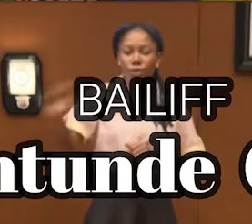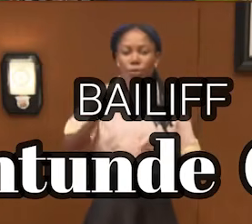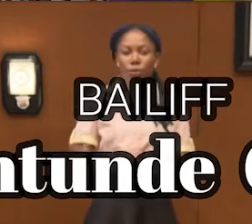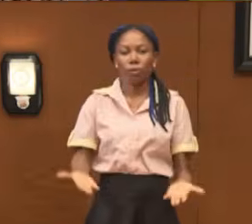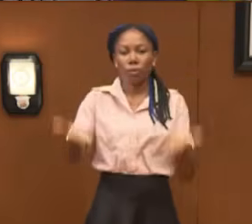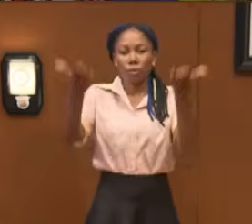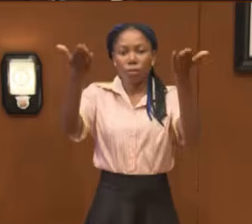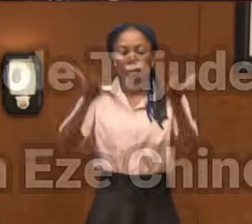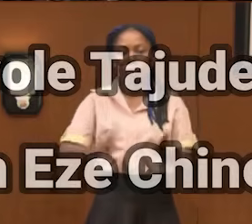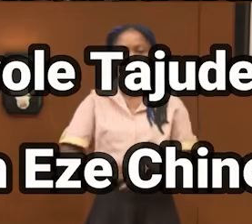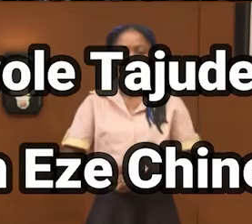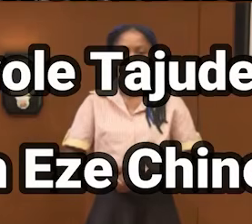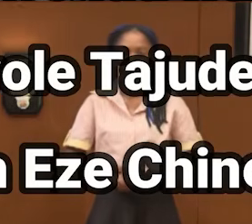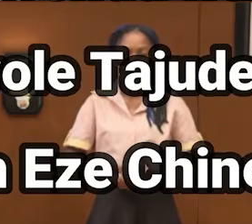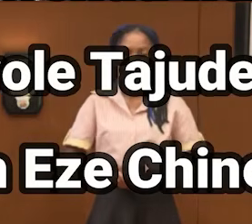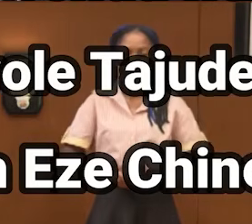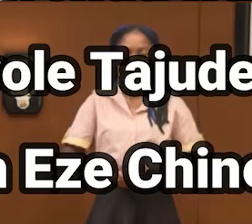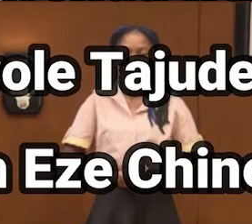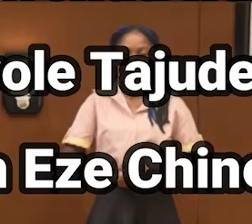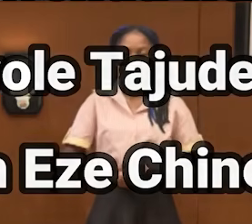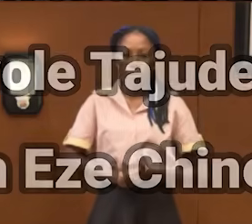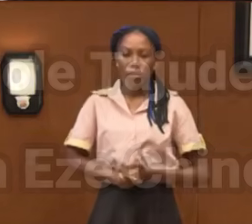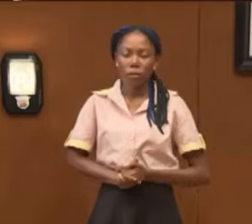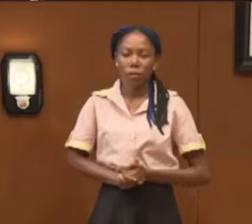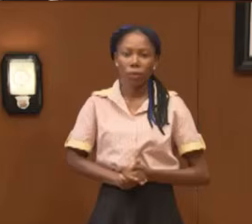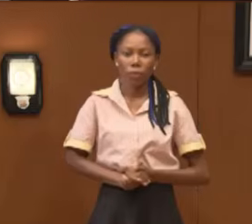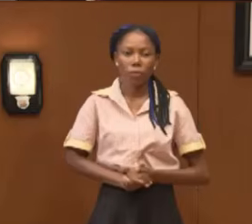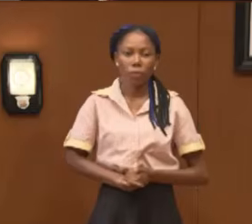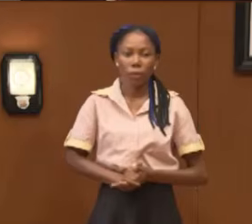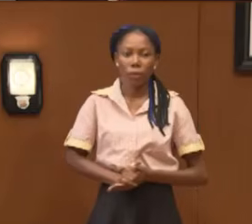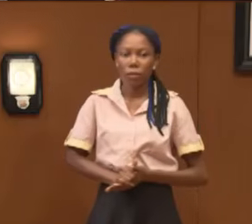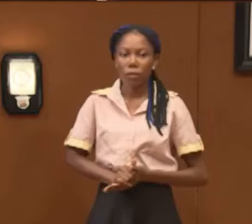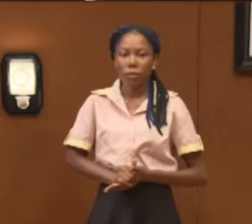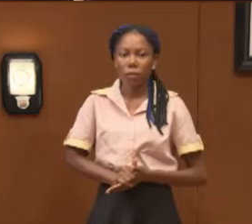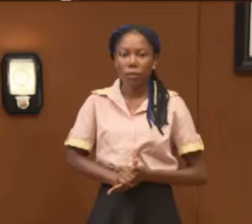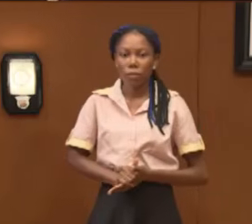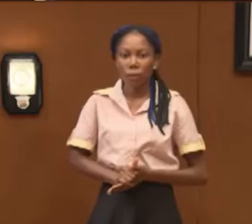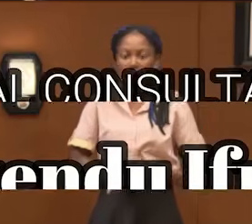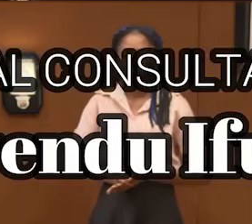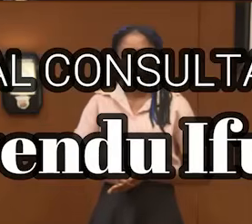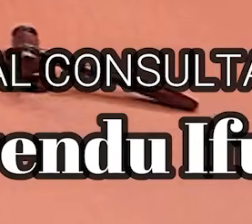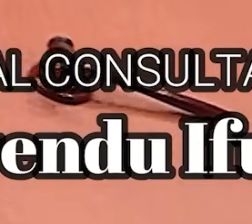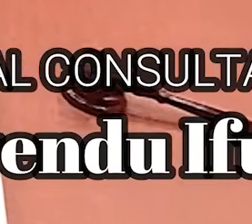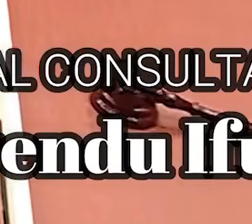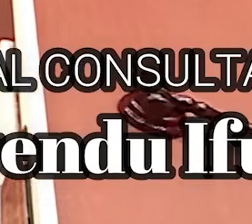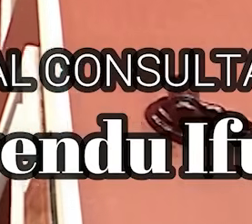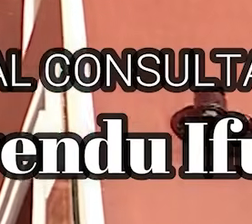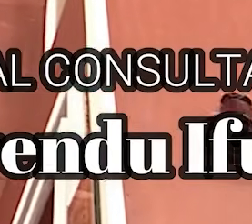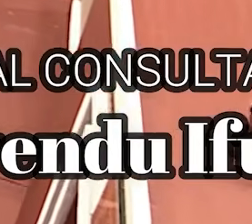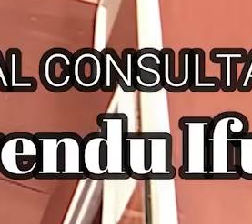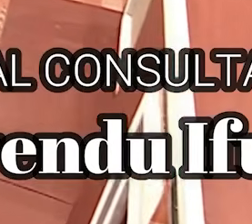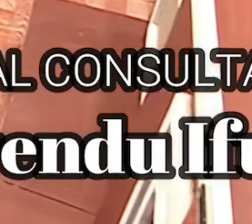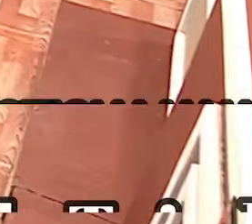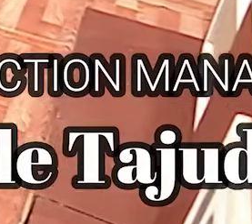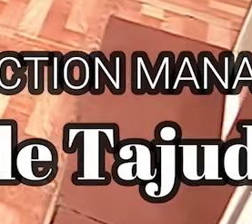right. Follow the conversation on Instagram, Facebook, YouTube, and Twitter.